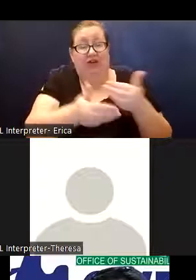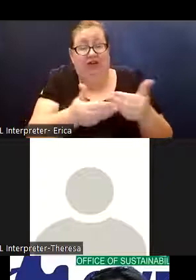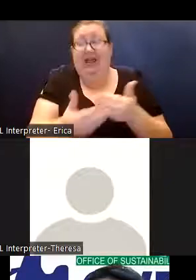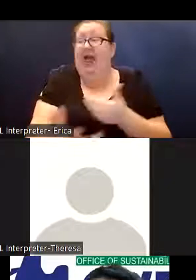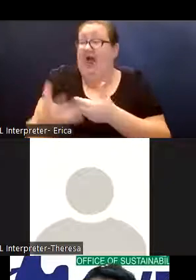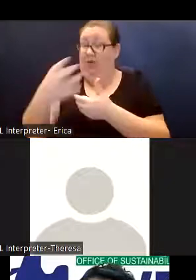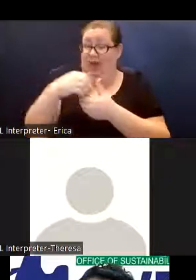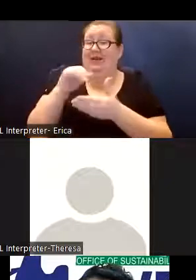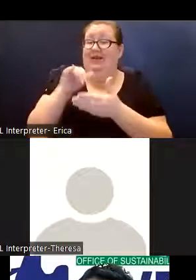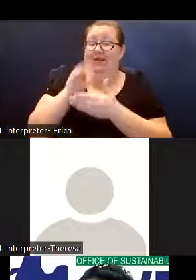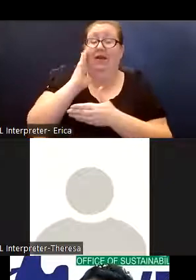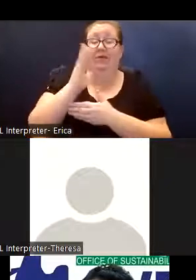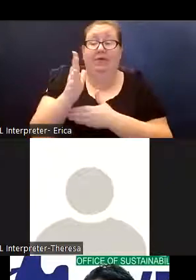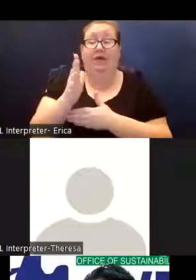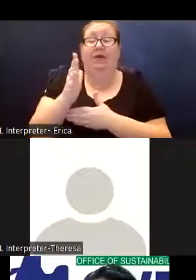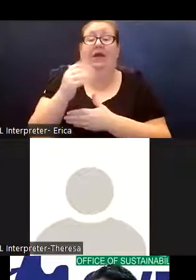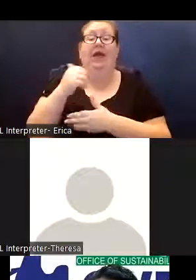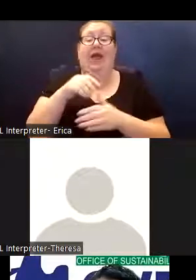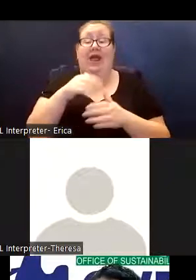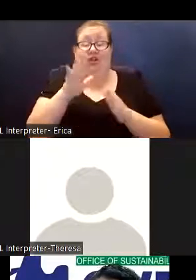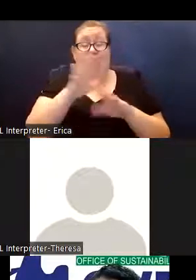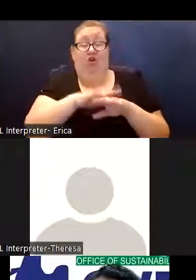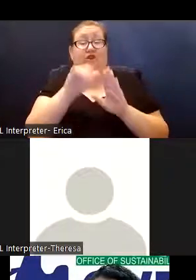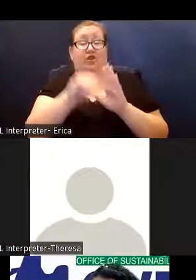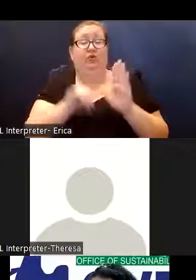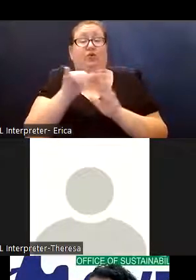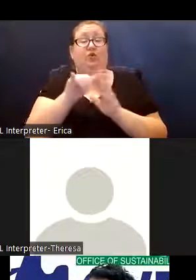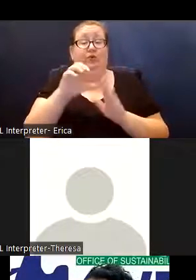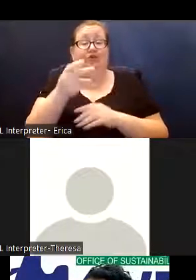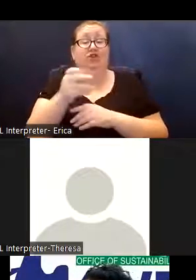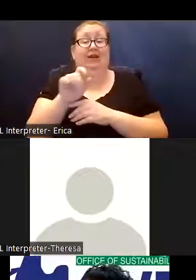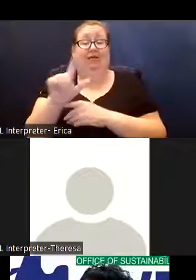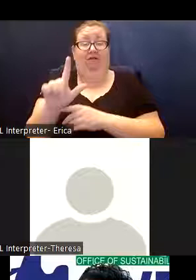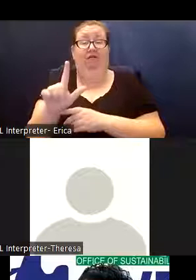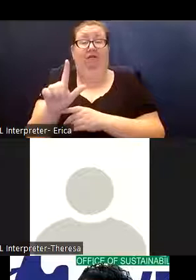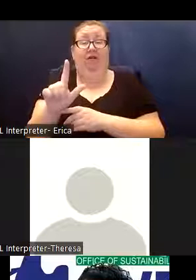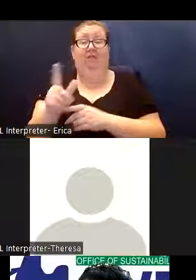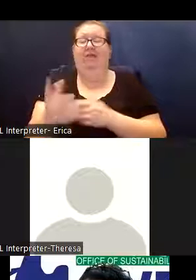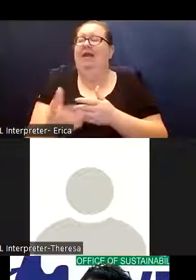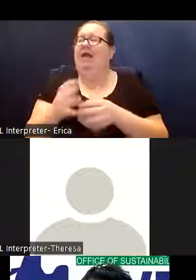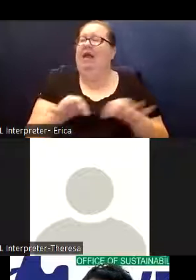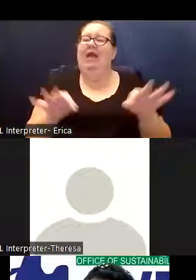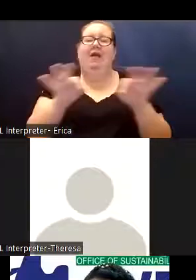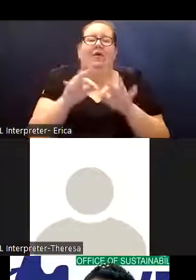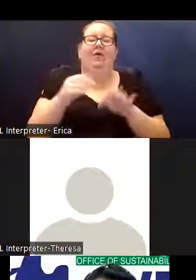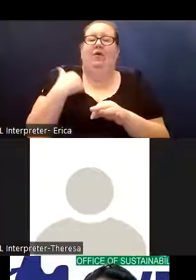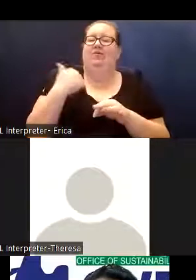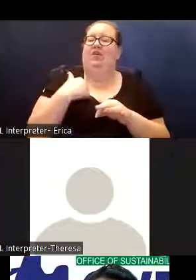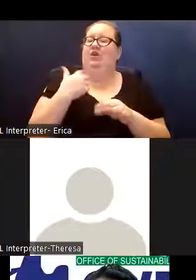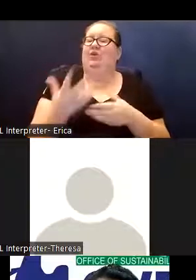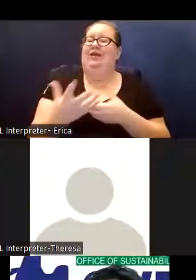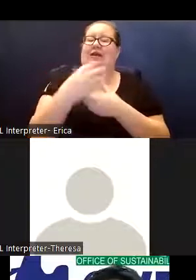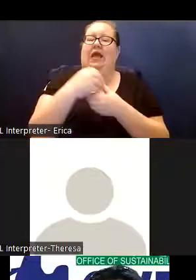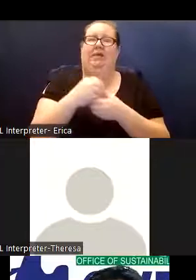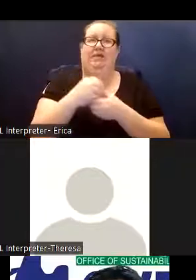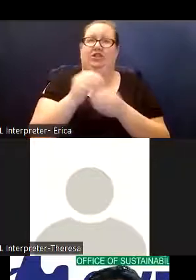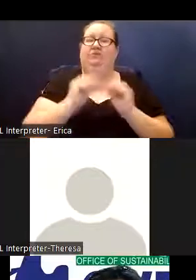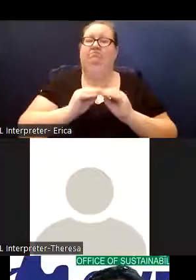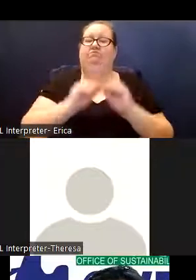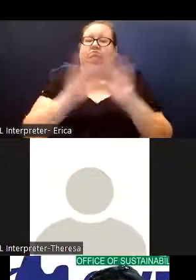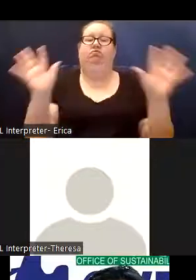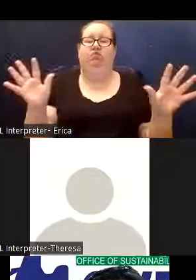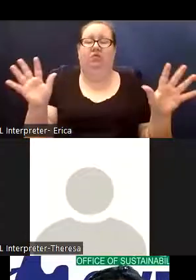can find on our YouTube channel. And the importance of youth engagement has also been loud and clear, and so we've got